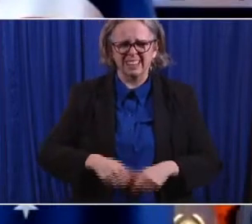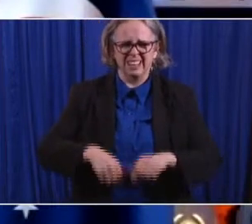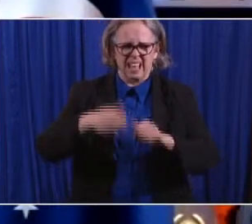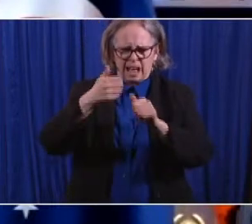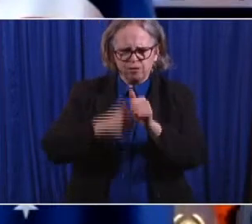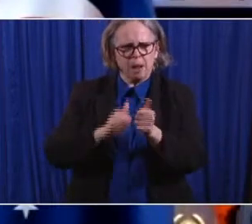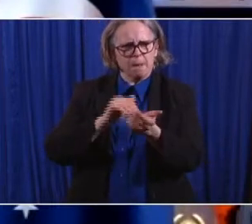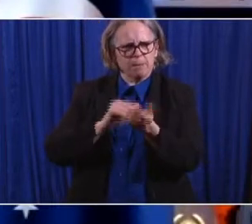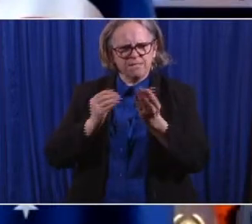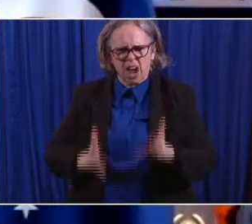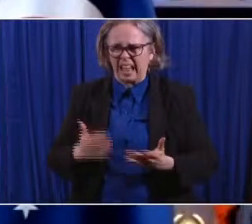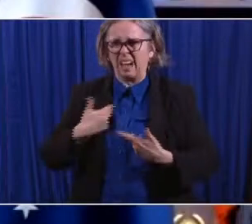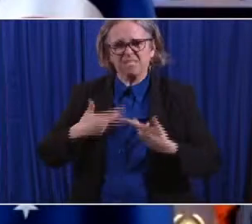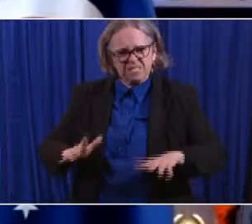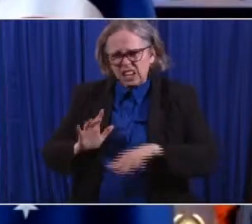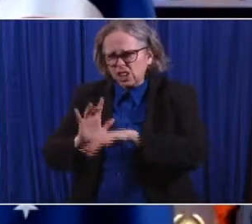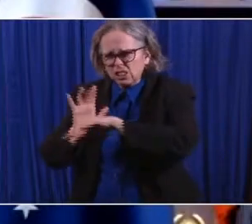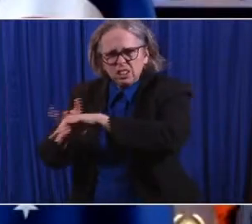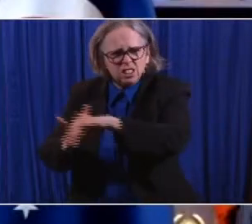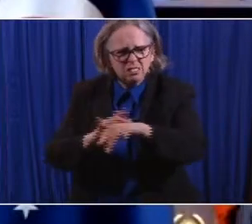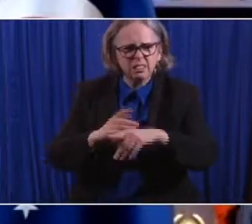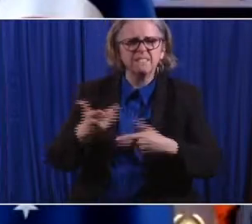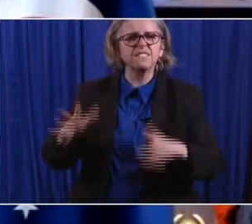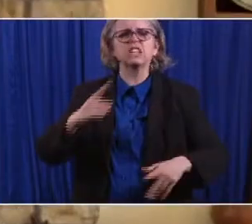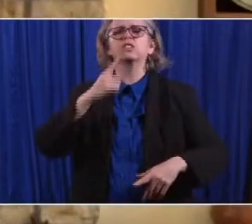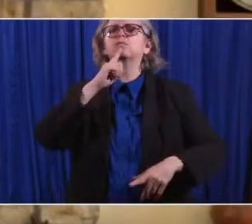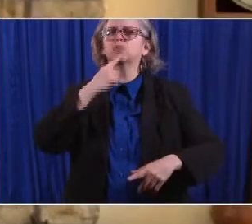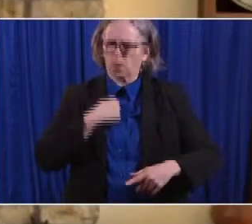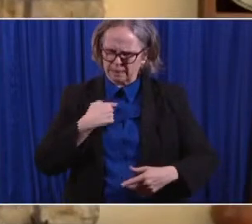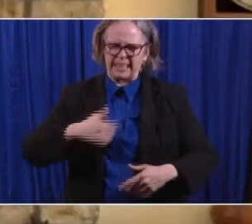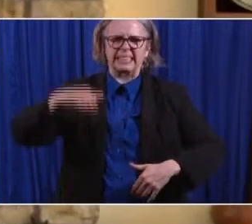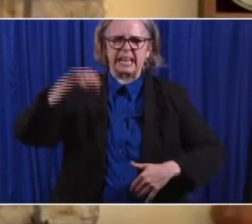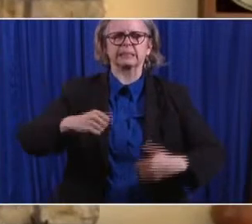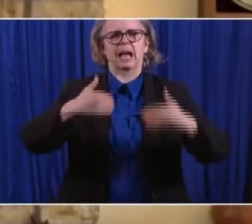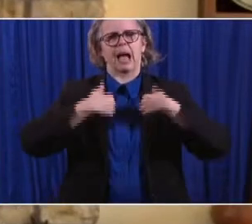list and works through it when the time comes.